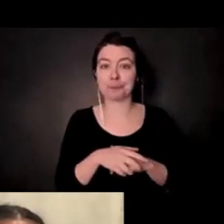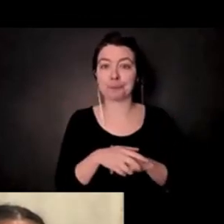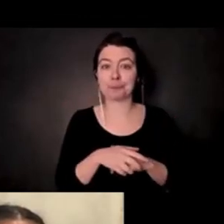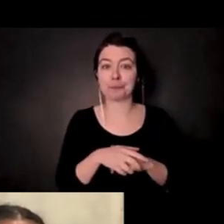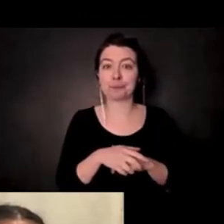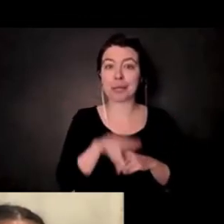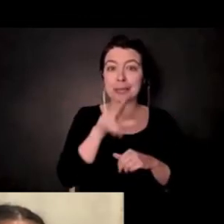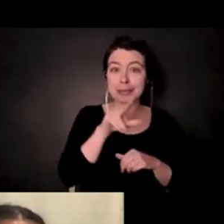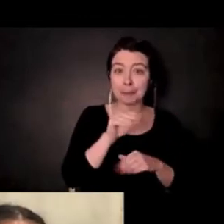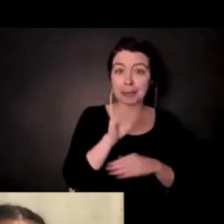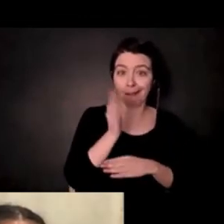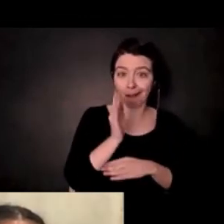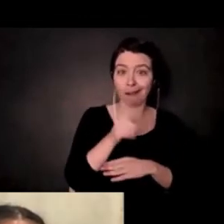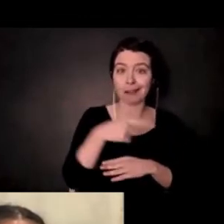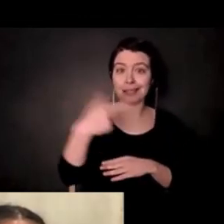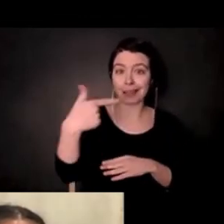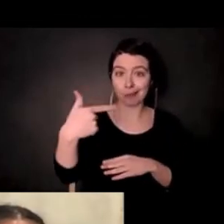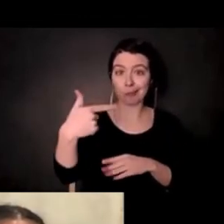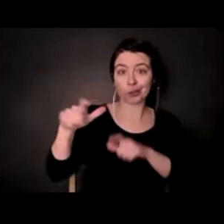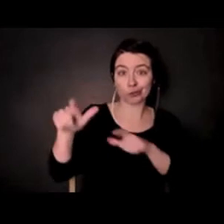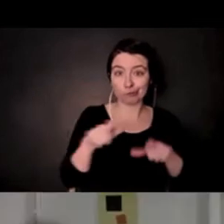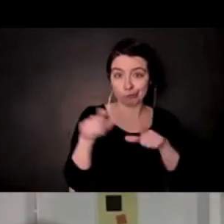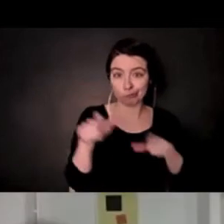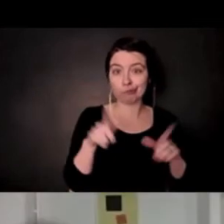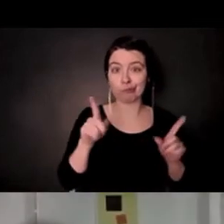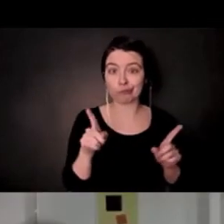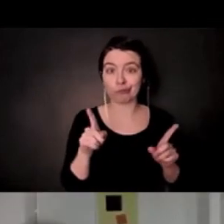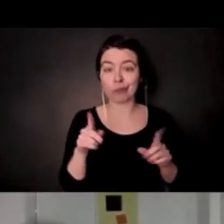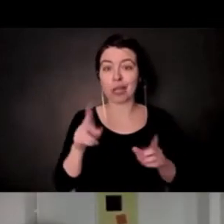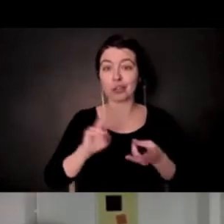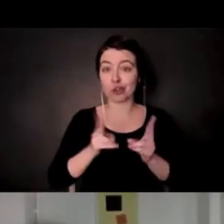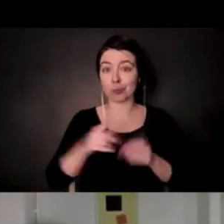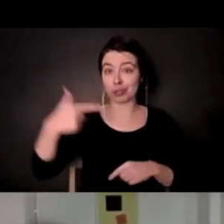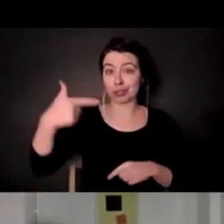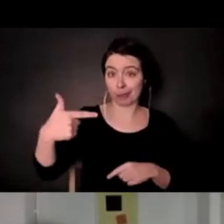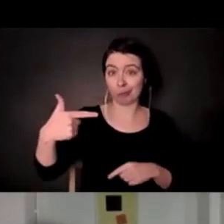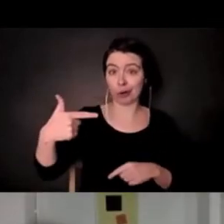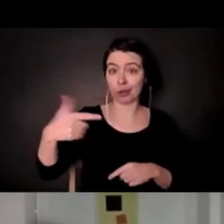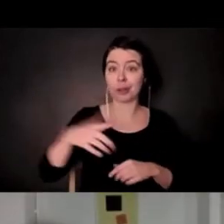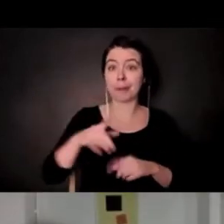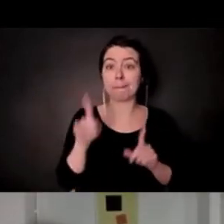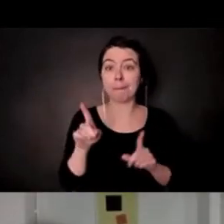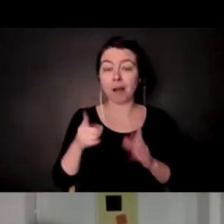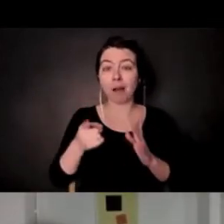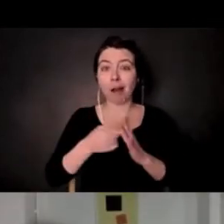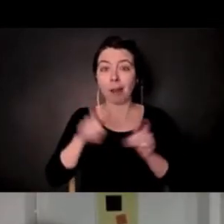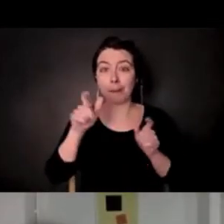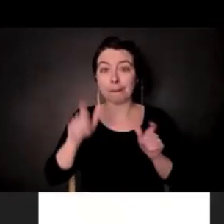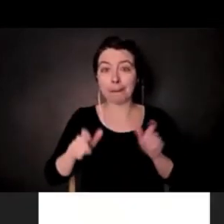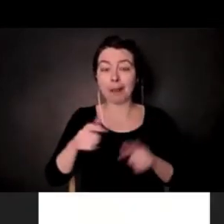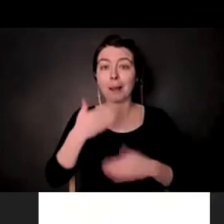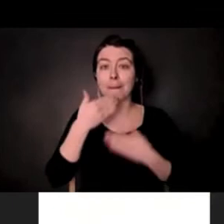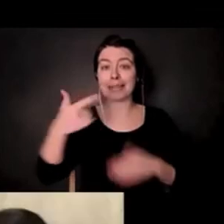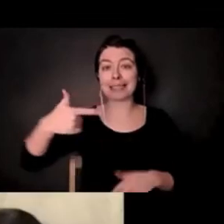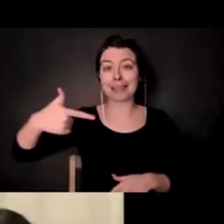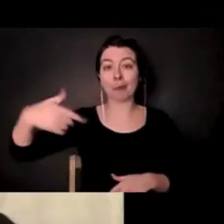interpreters. We're just asking people to remain muted with their cameras off for the duration of the session today, just to keep the viewing